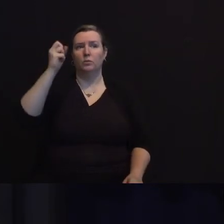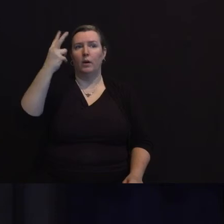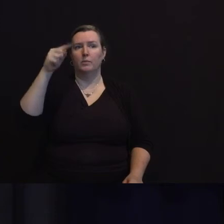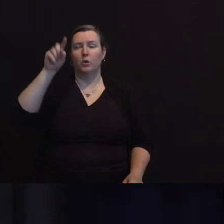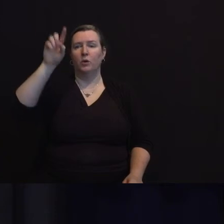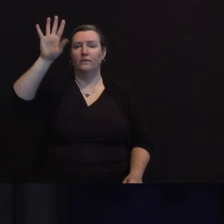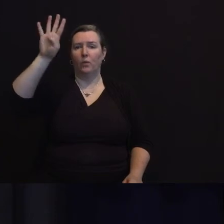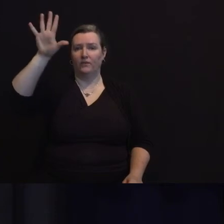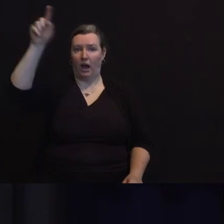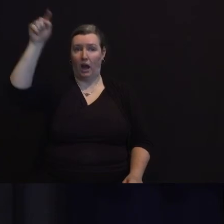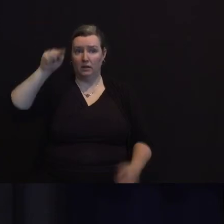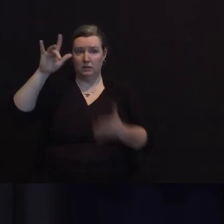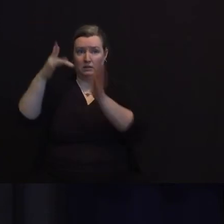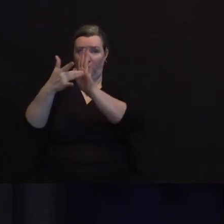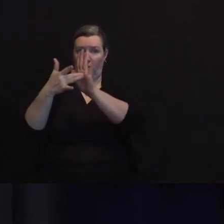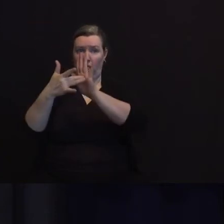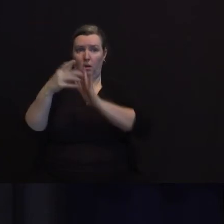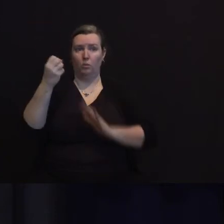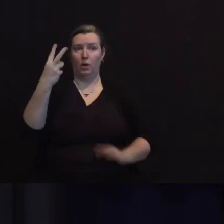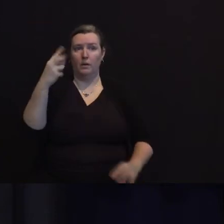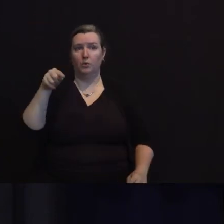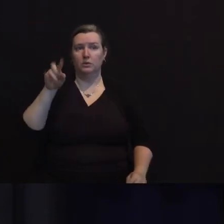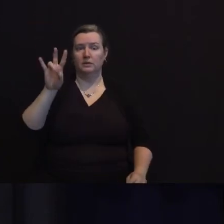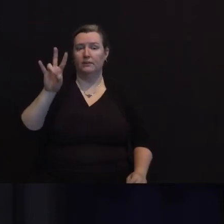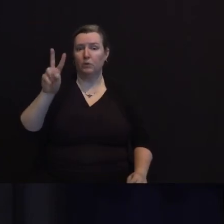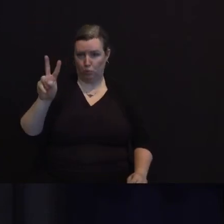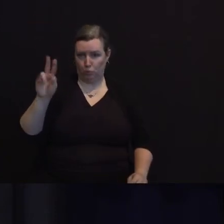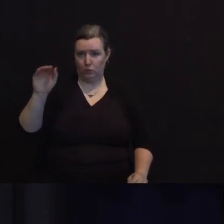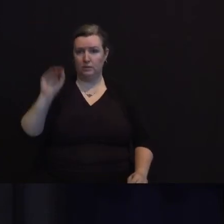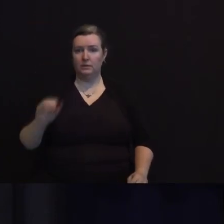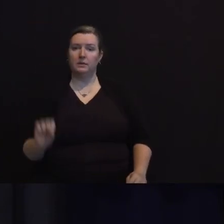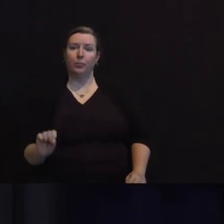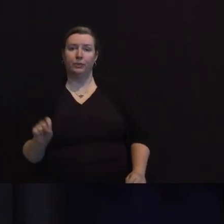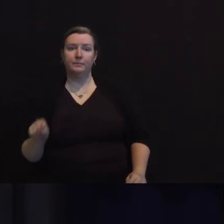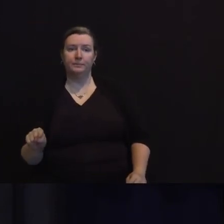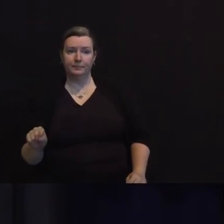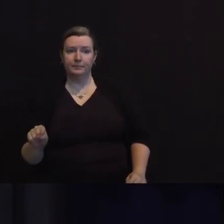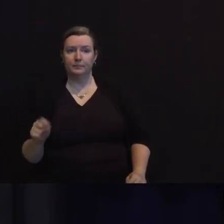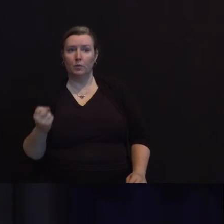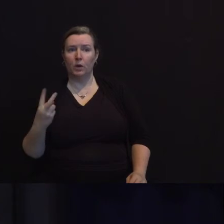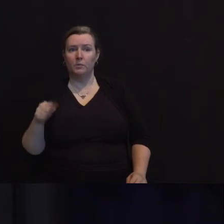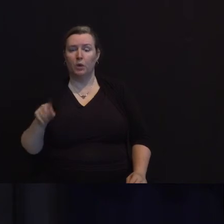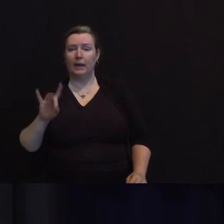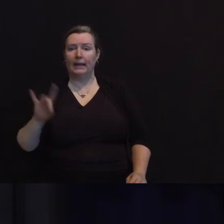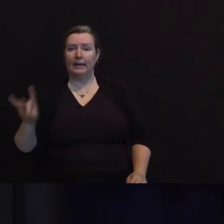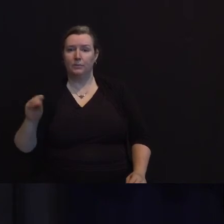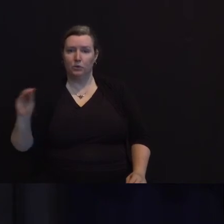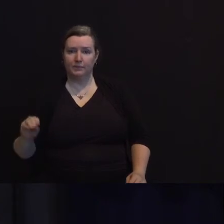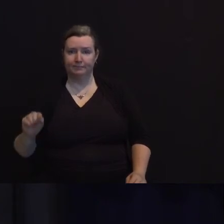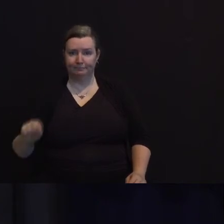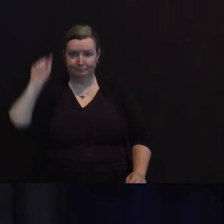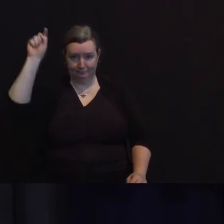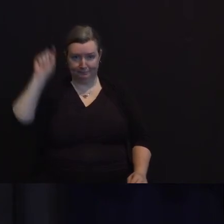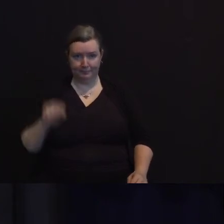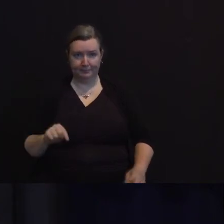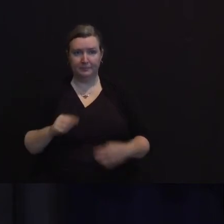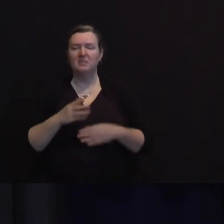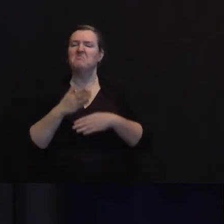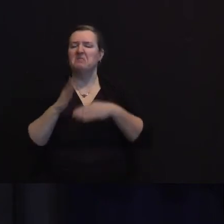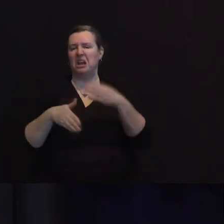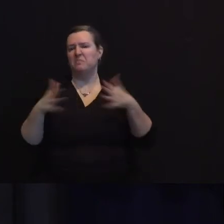12.45, central 12.72, and the southern part of the state, 12.88. So that concludes my daily